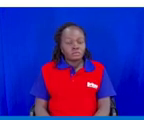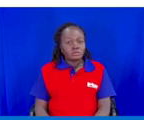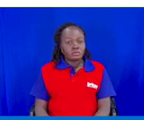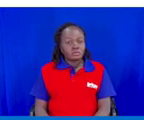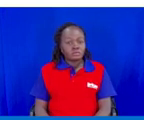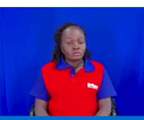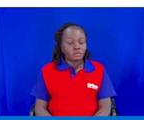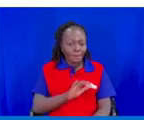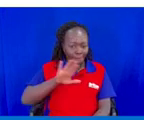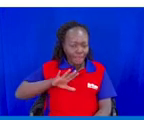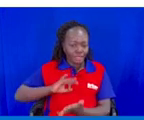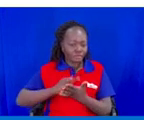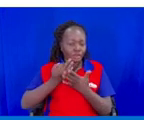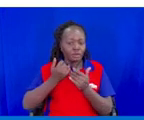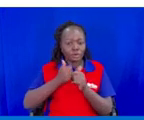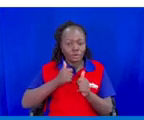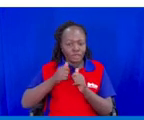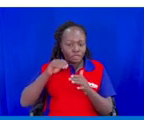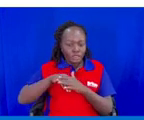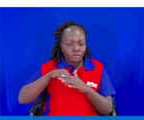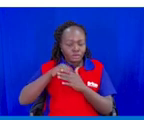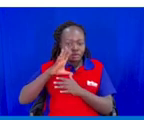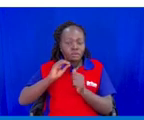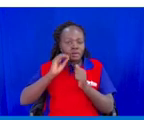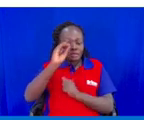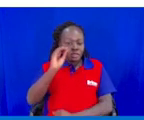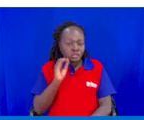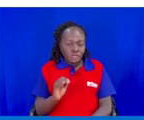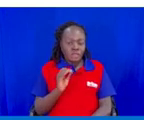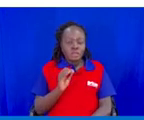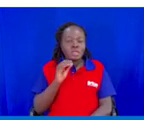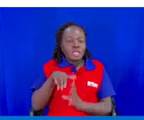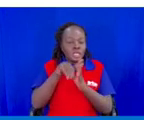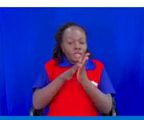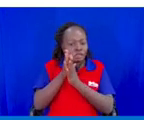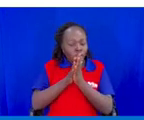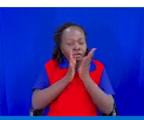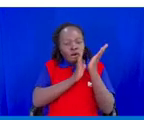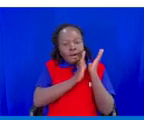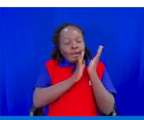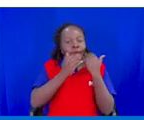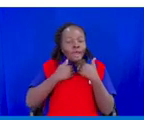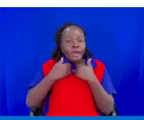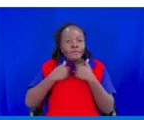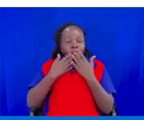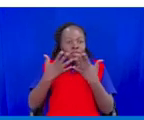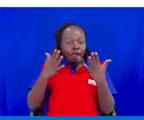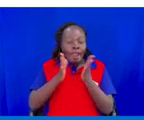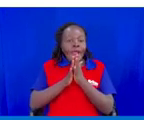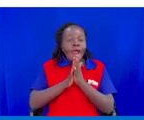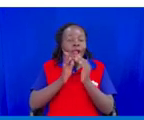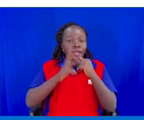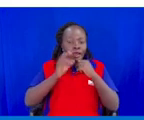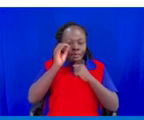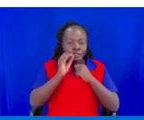The balanced fund, which invests 50% in interest-bearing assets and 50% in non-interest-bearing